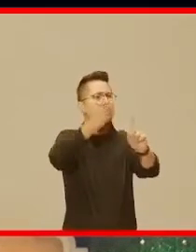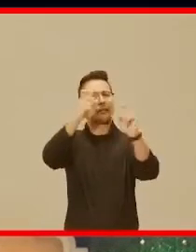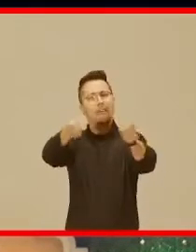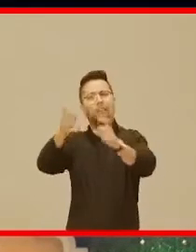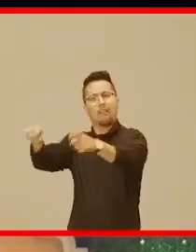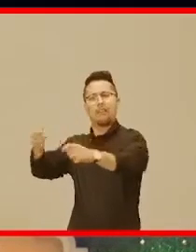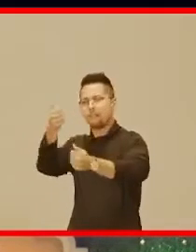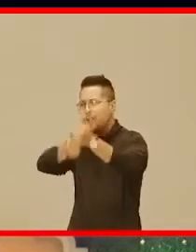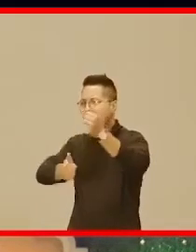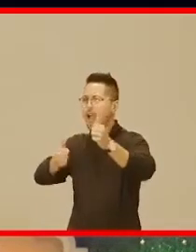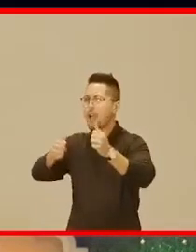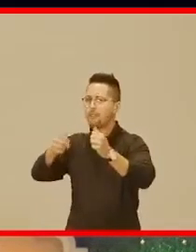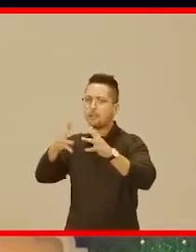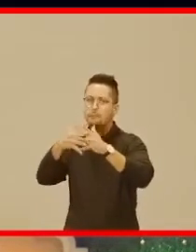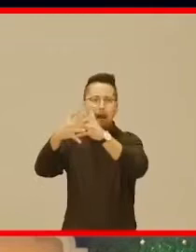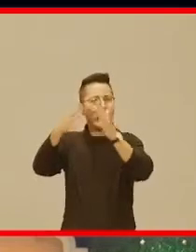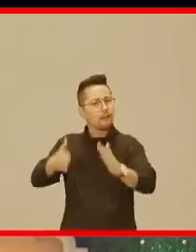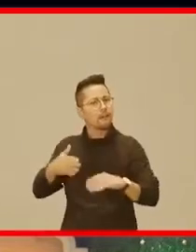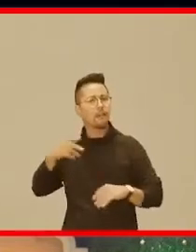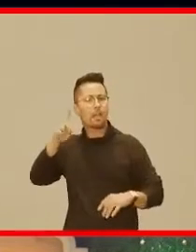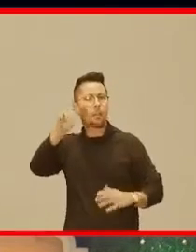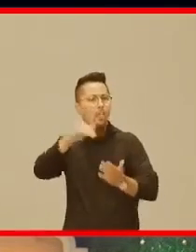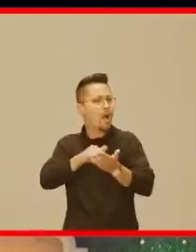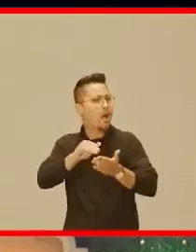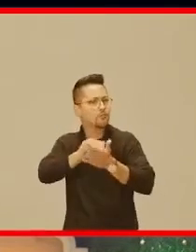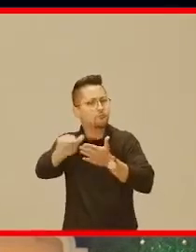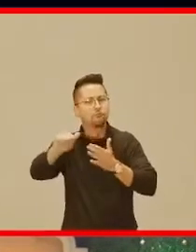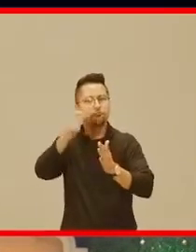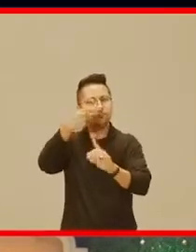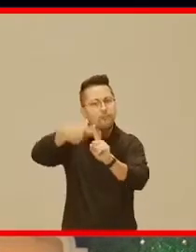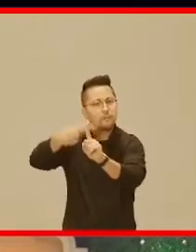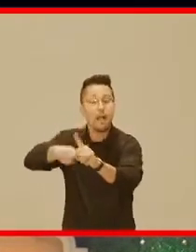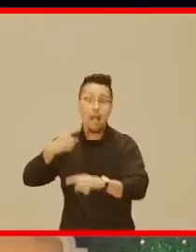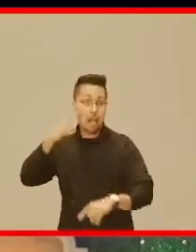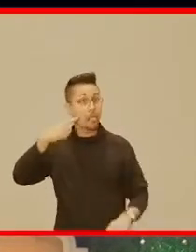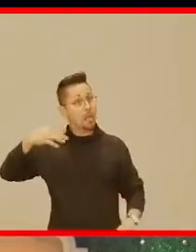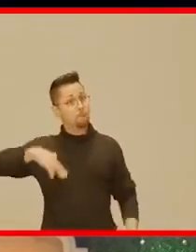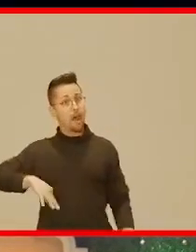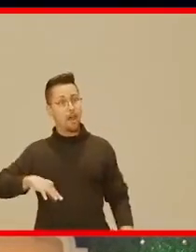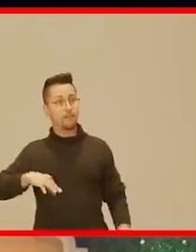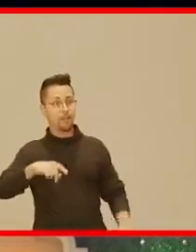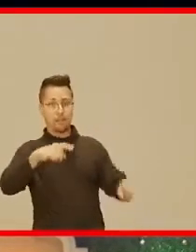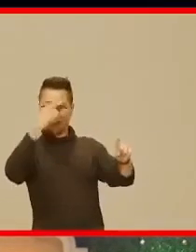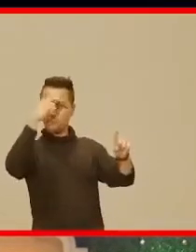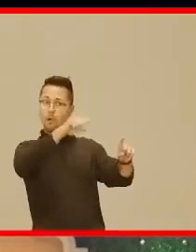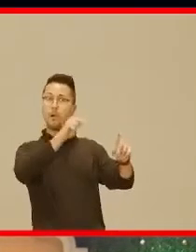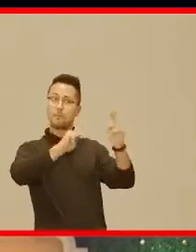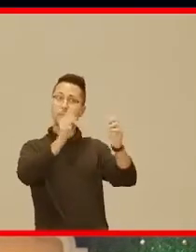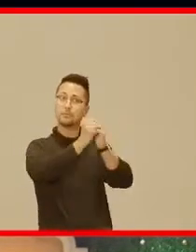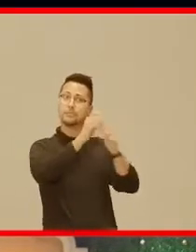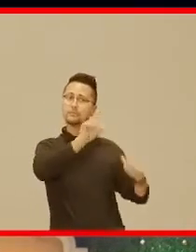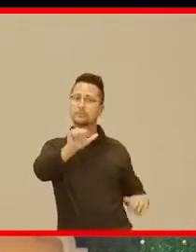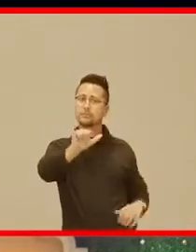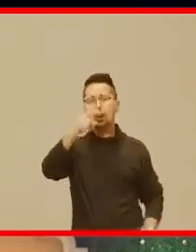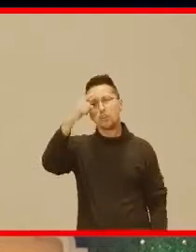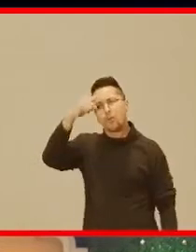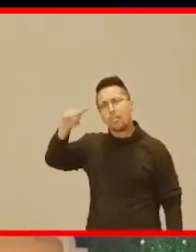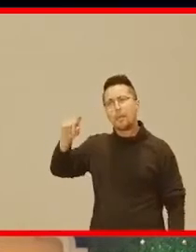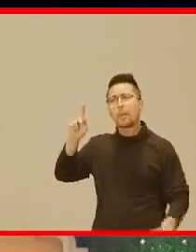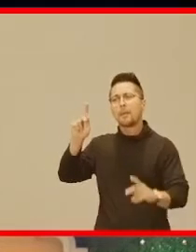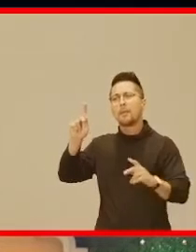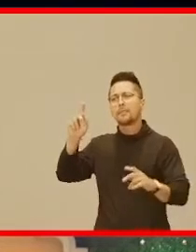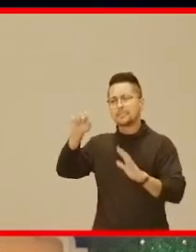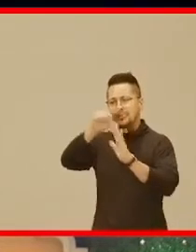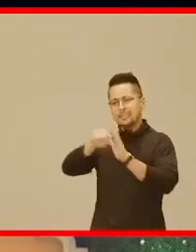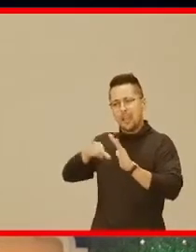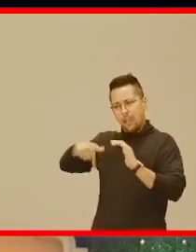biggest benefactors will be, you know, people with disabilities. Do you think that the state of Florida, or at least, you know, in our state